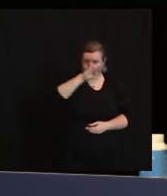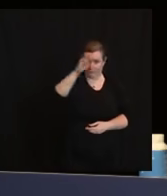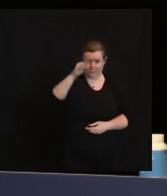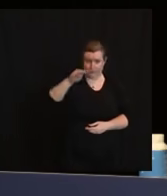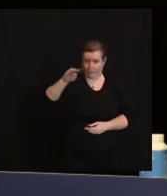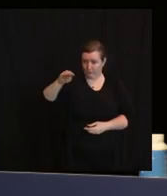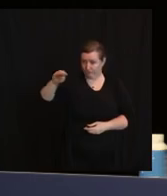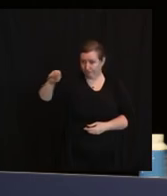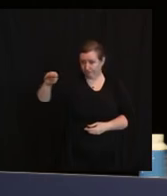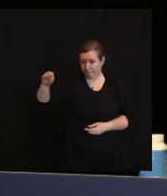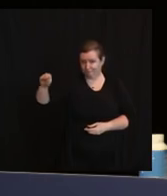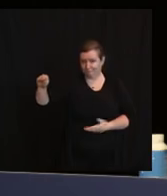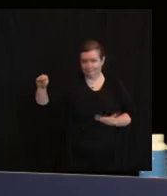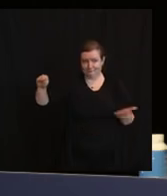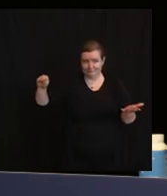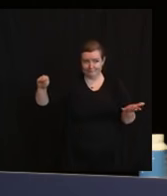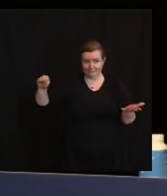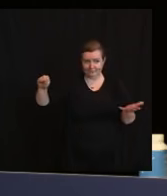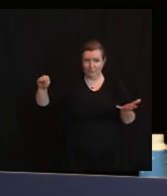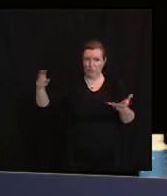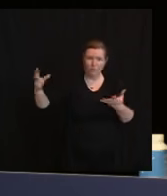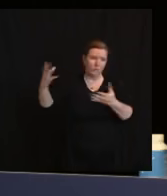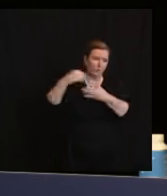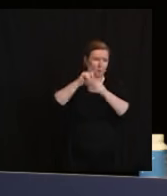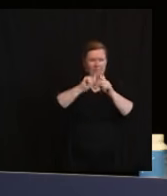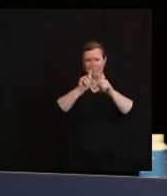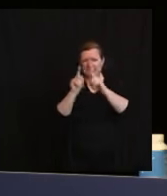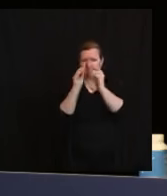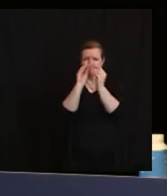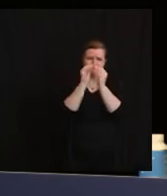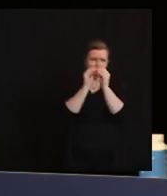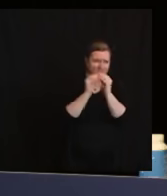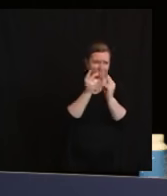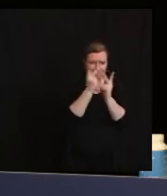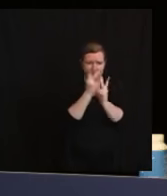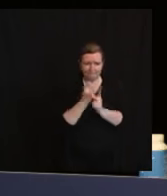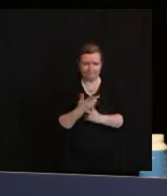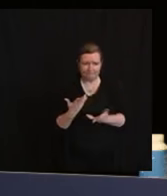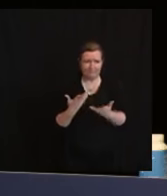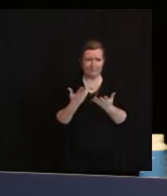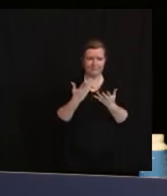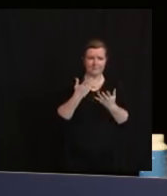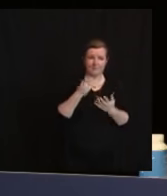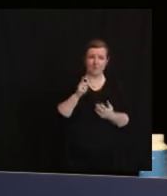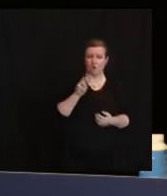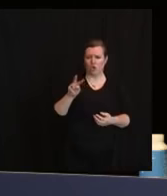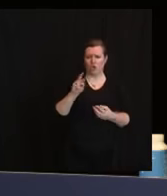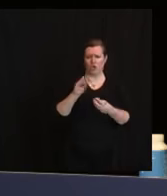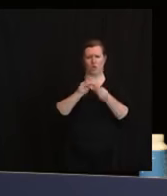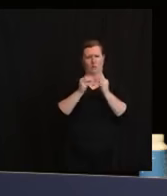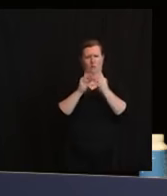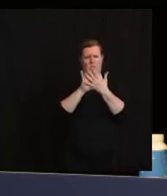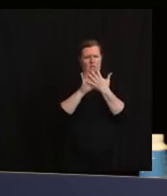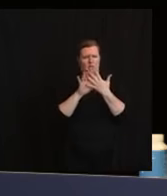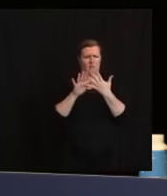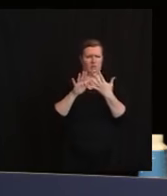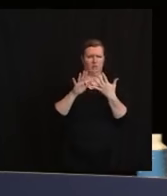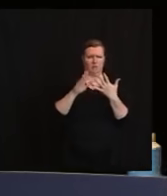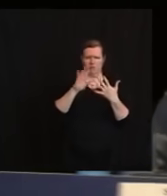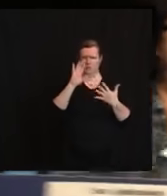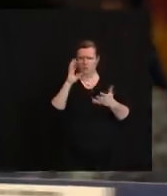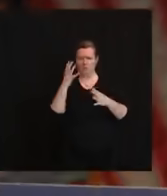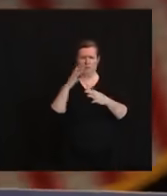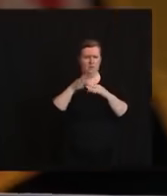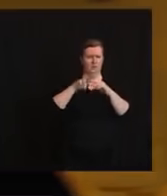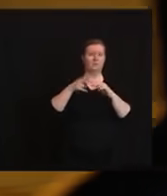these different factors, which sometimes are obscured by just looking at absolute numbers statewide. Well said. Thank